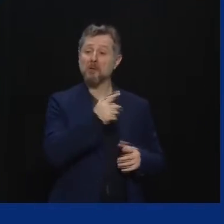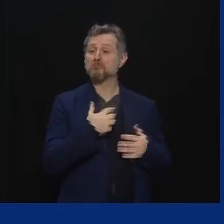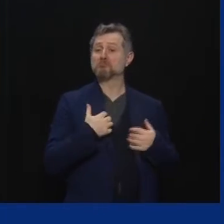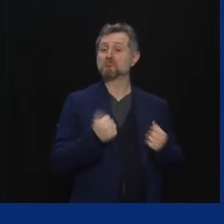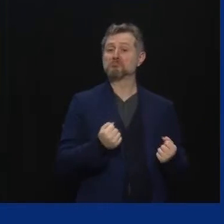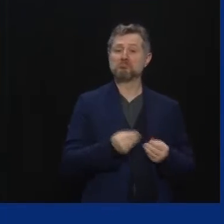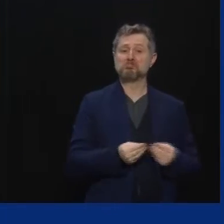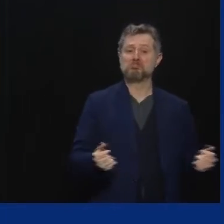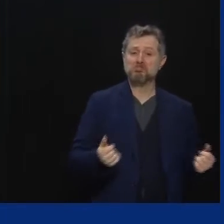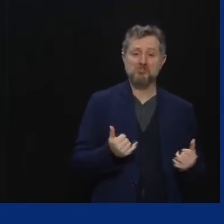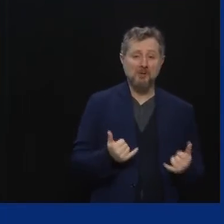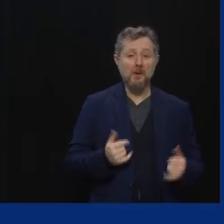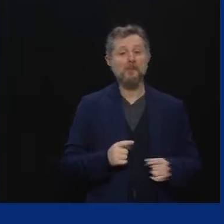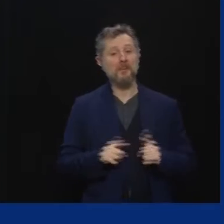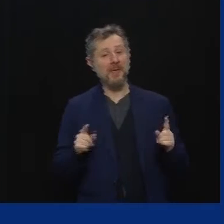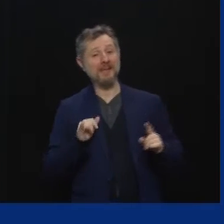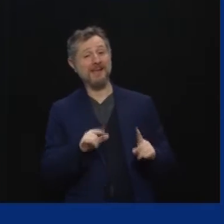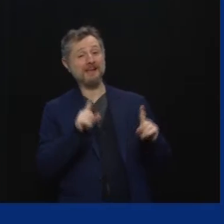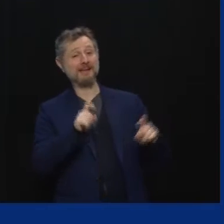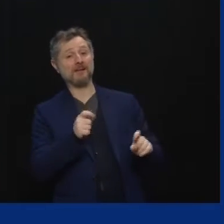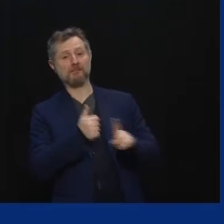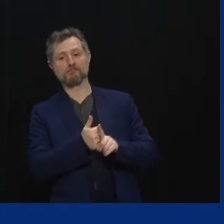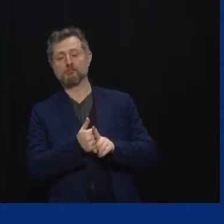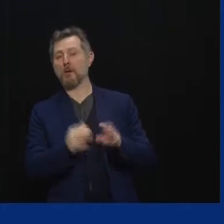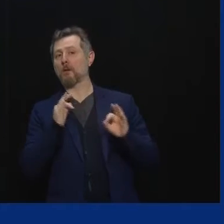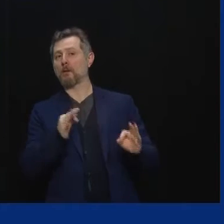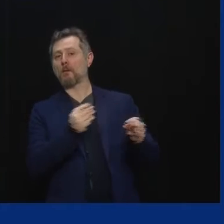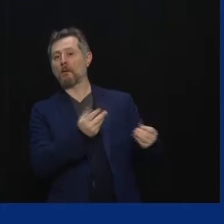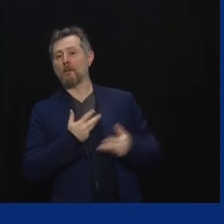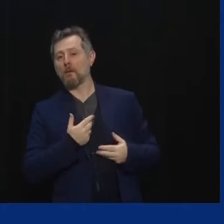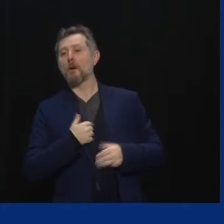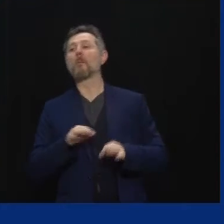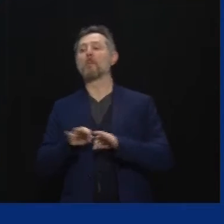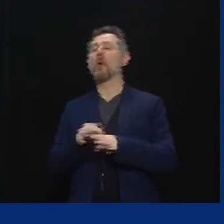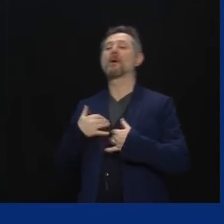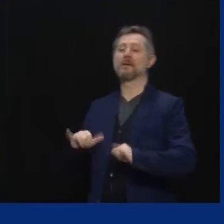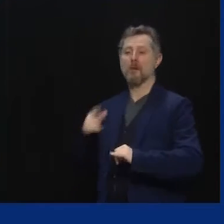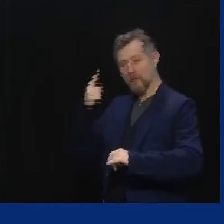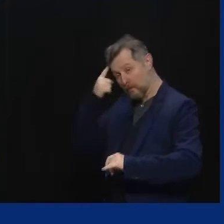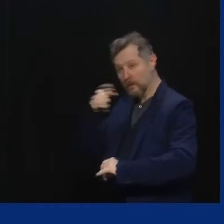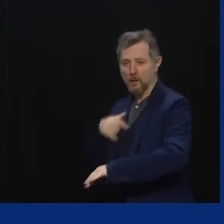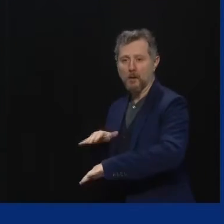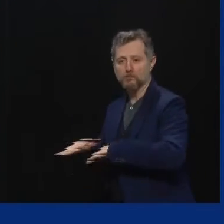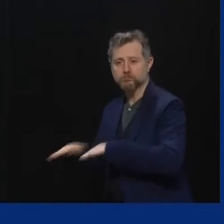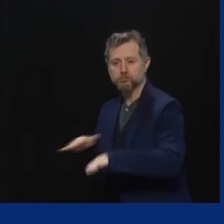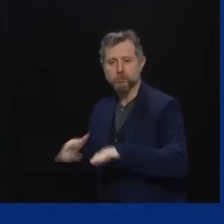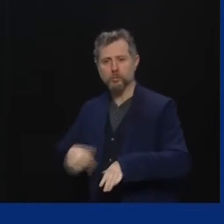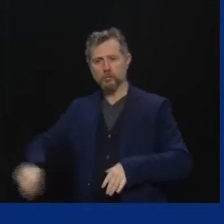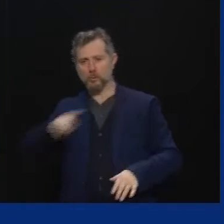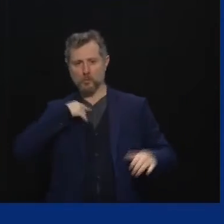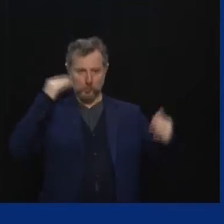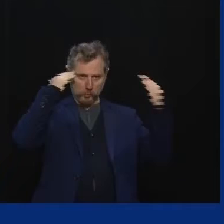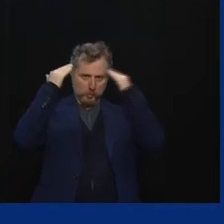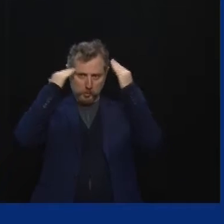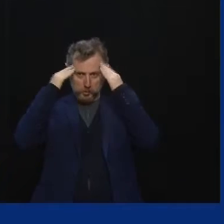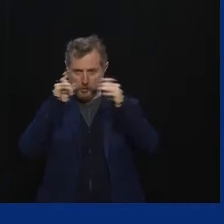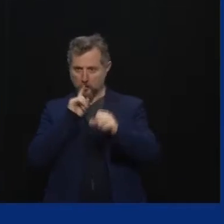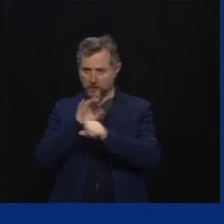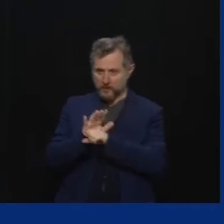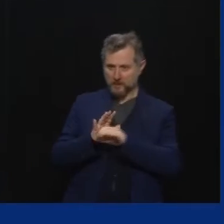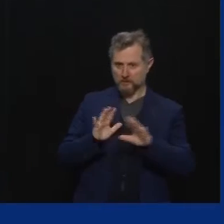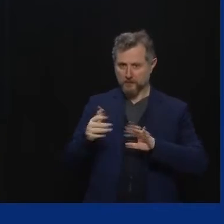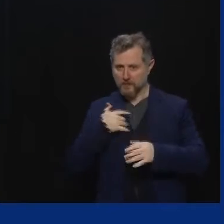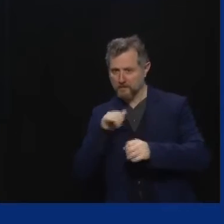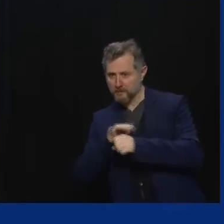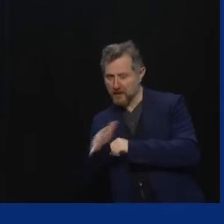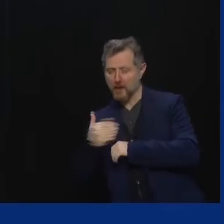can contact trace. So we have a way to reach everybody. We'll make sure, and we already know this to be the case, we'll confirm that there are plenty of testing opportunities